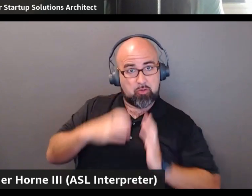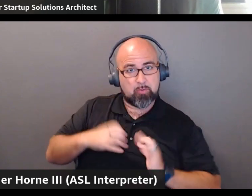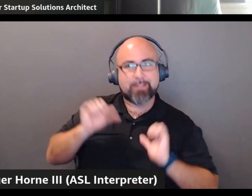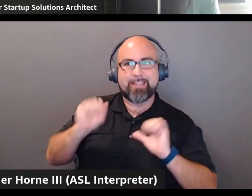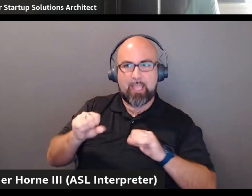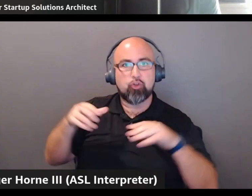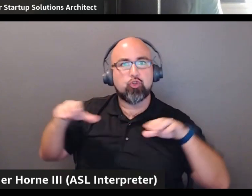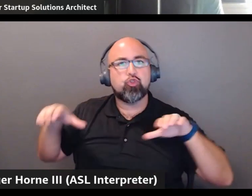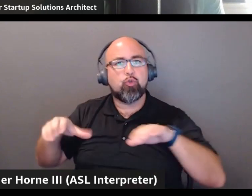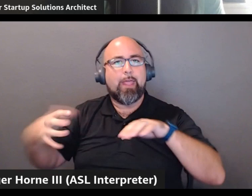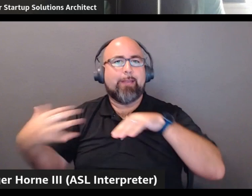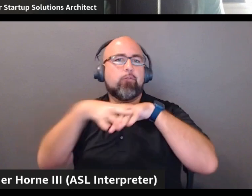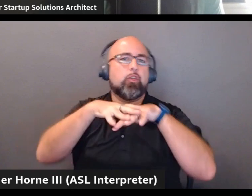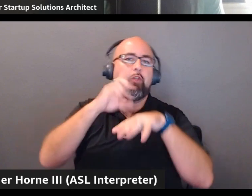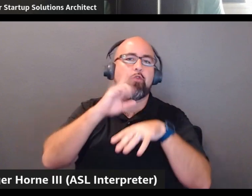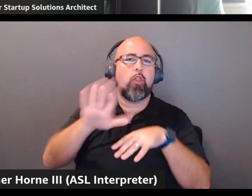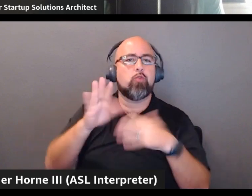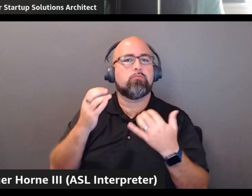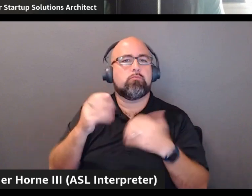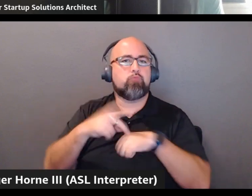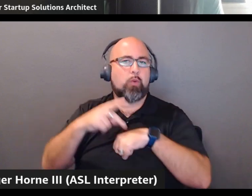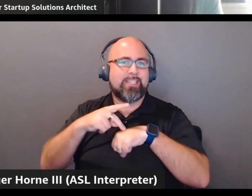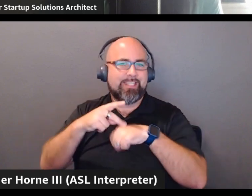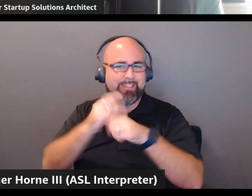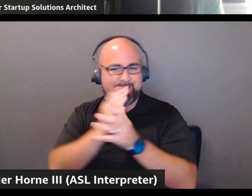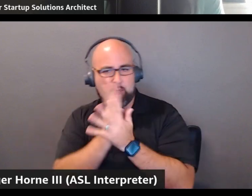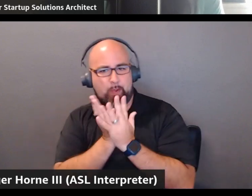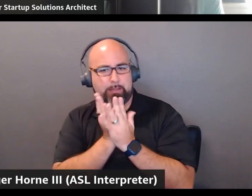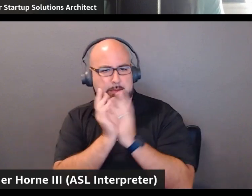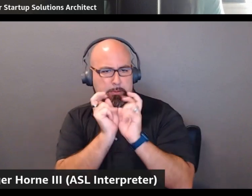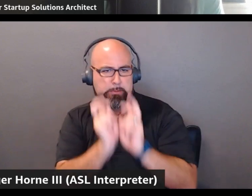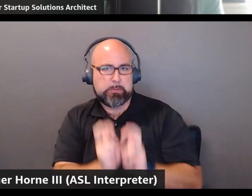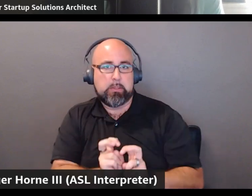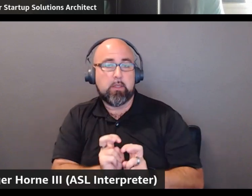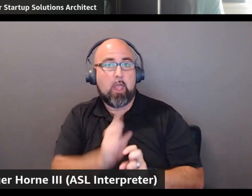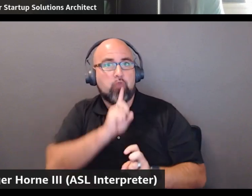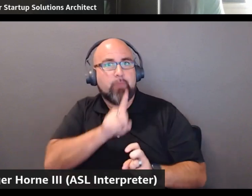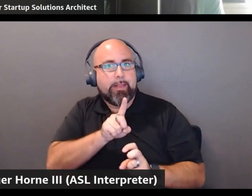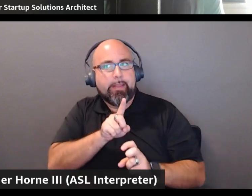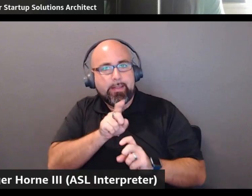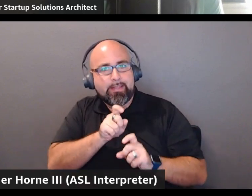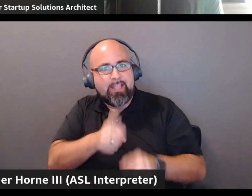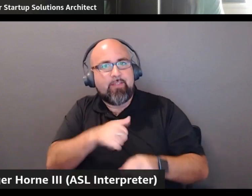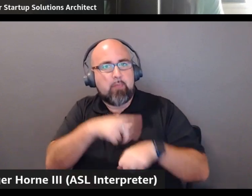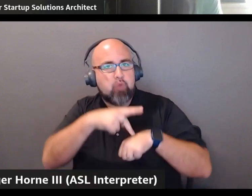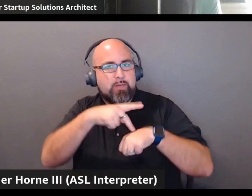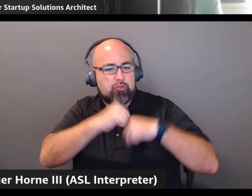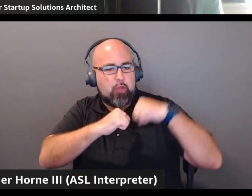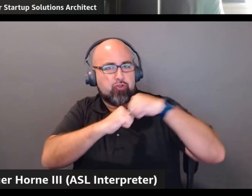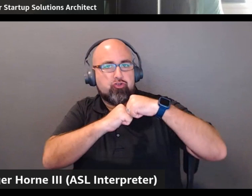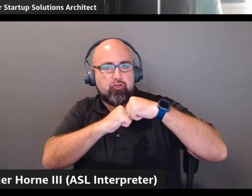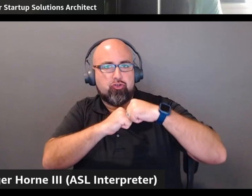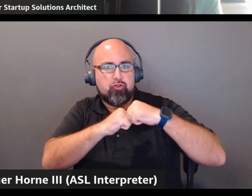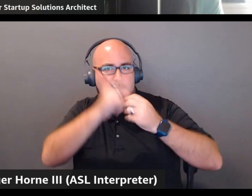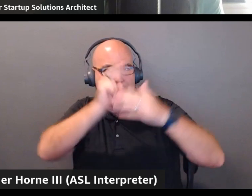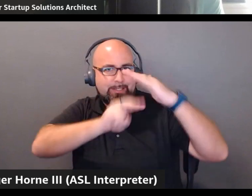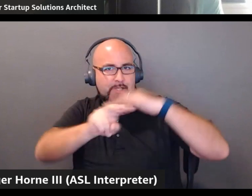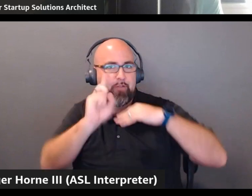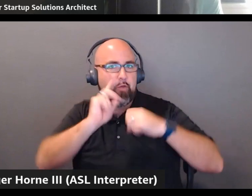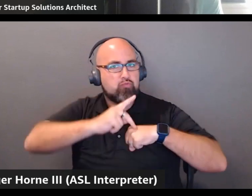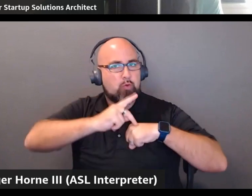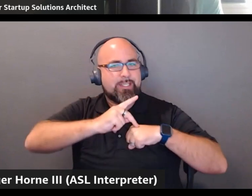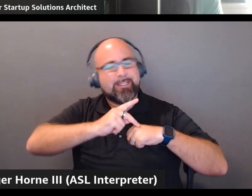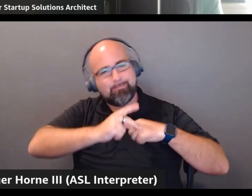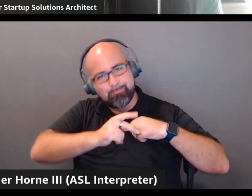inference on their protein sequence and really giving the protein structure prediction of those protein